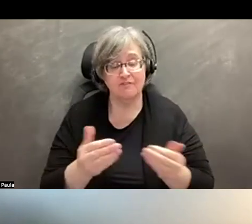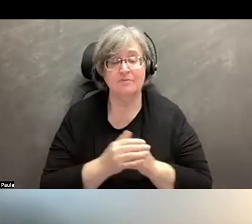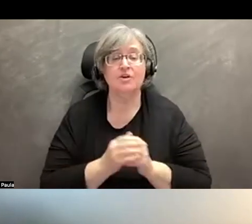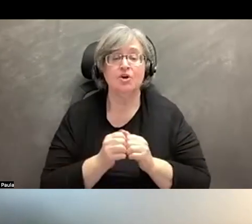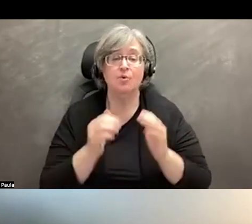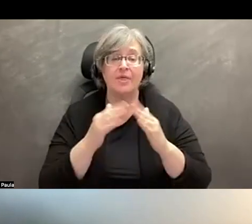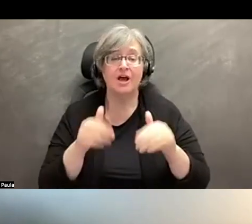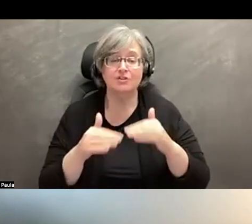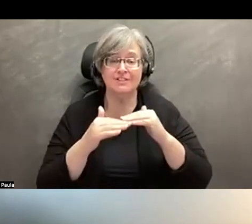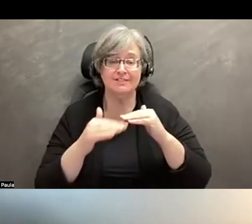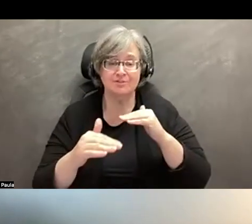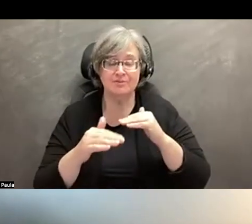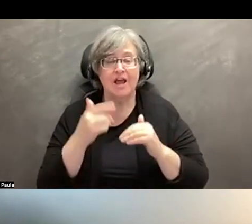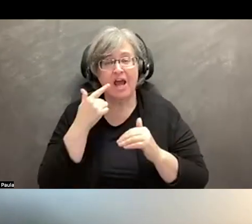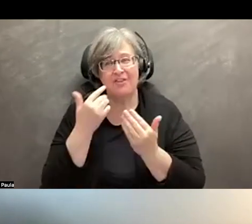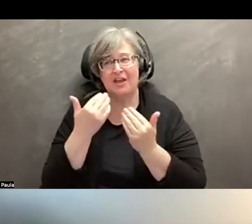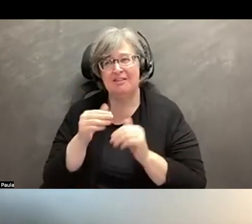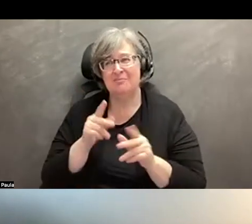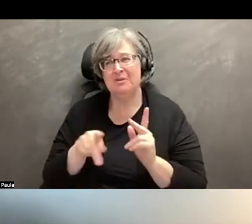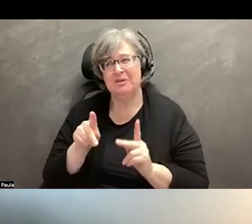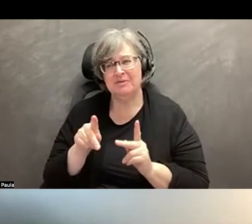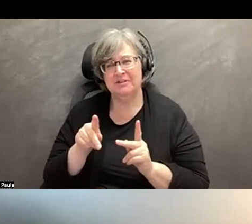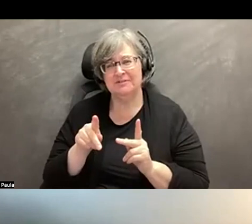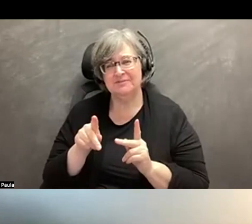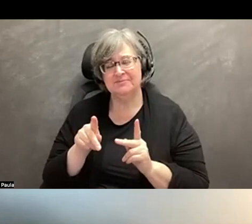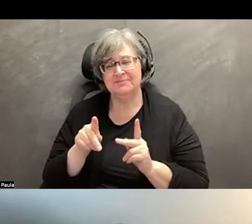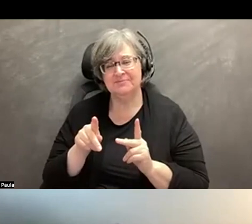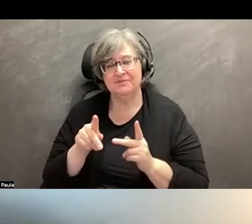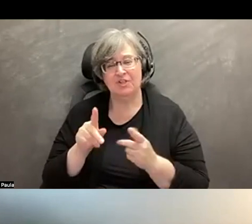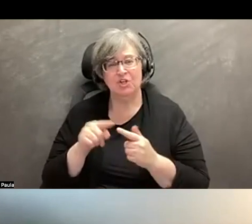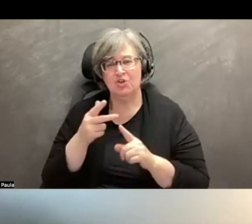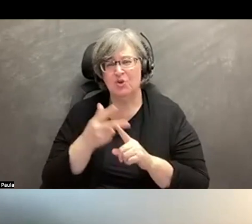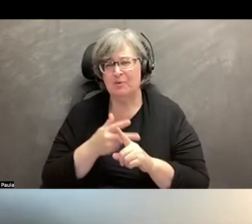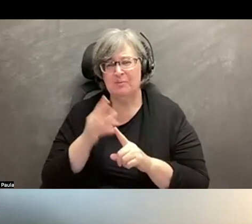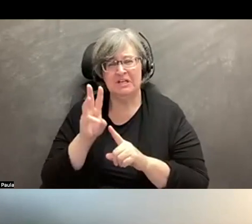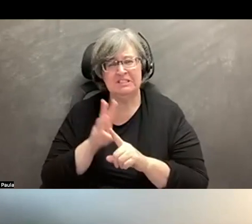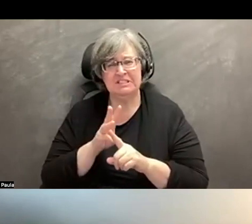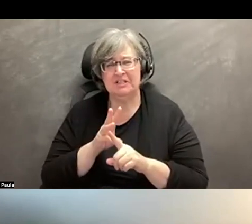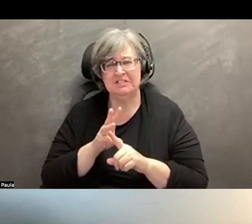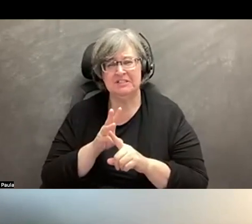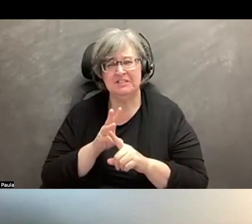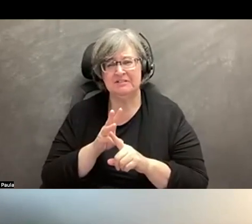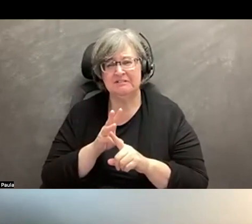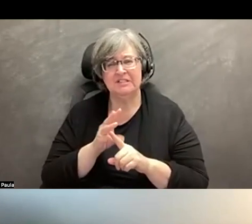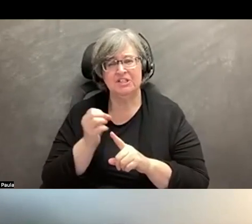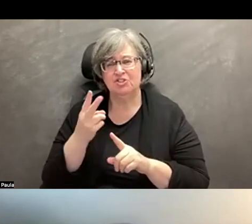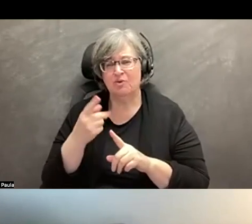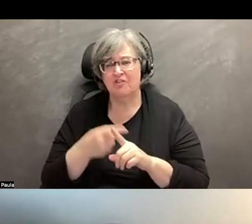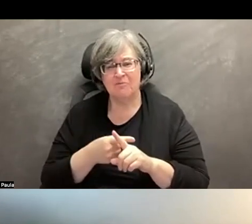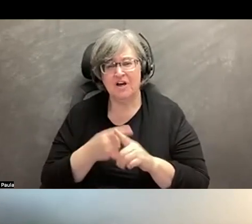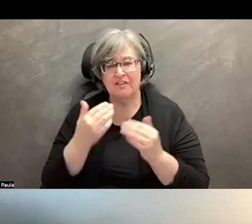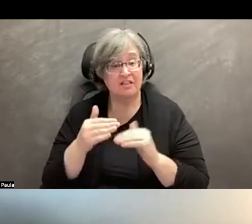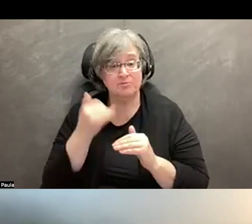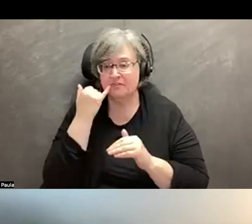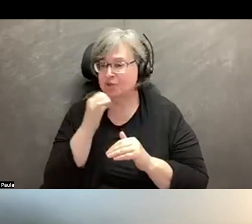housing stability. So I think limiting people to 3-month, 6-month, 12-month limits, if you don't have to